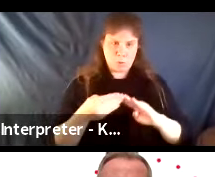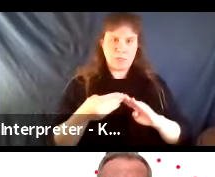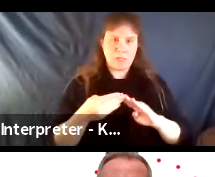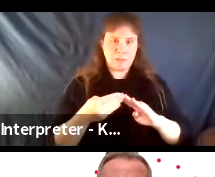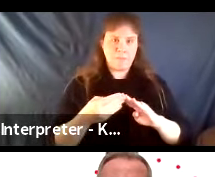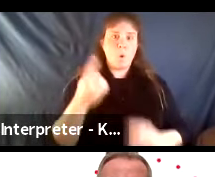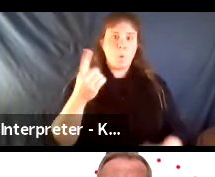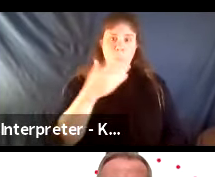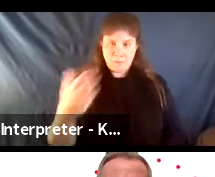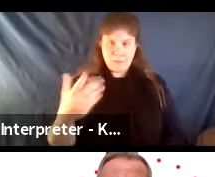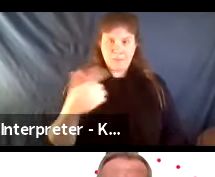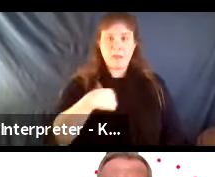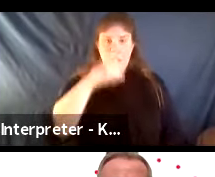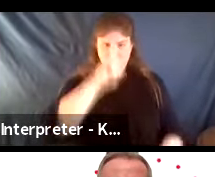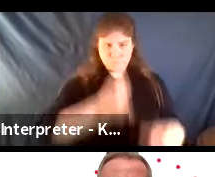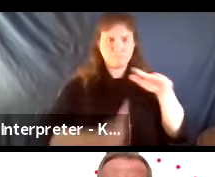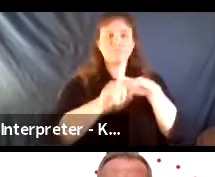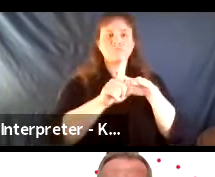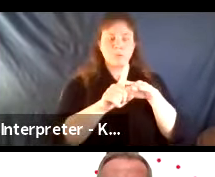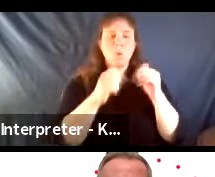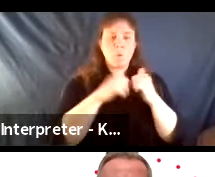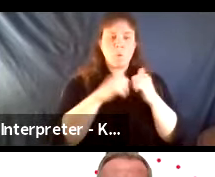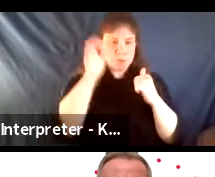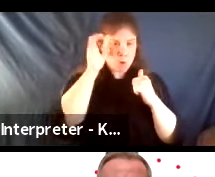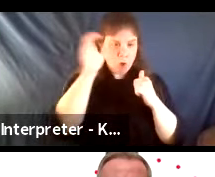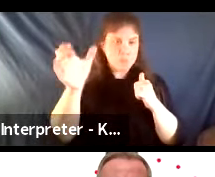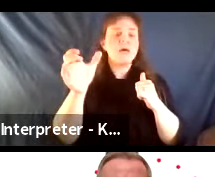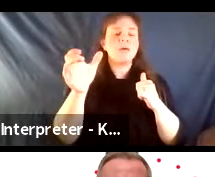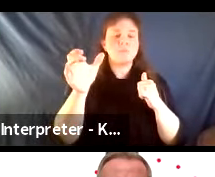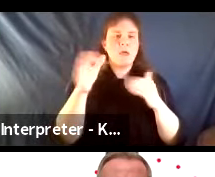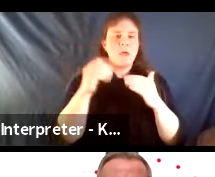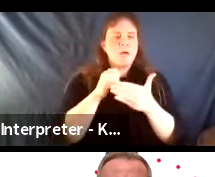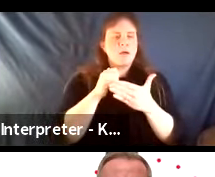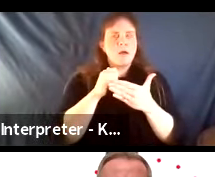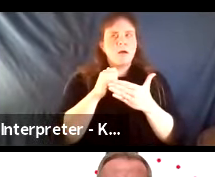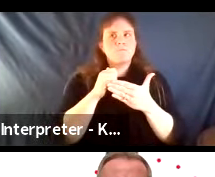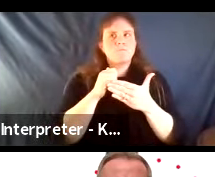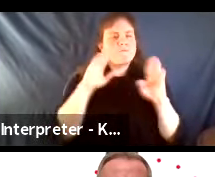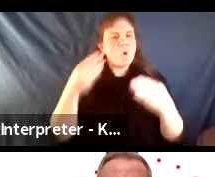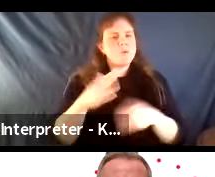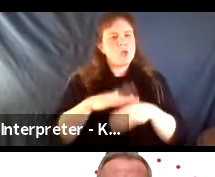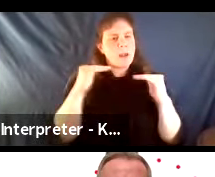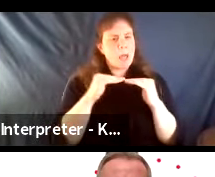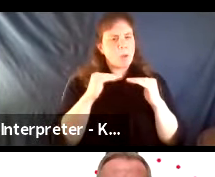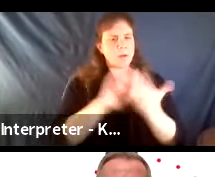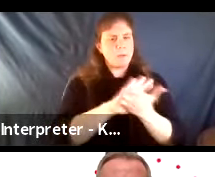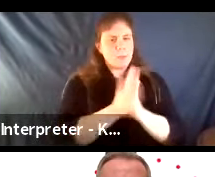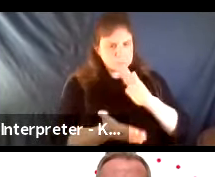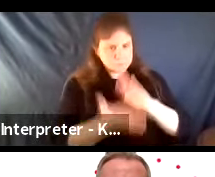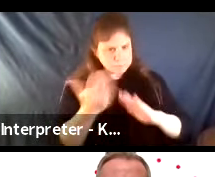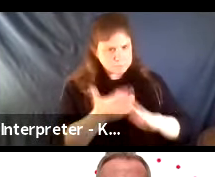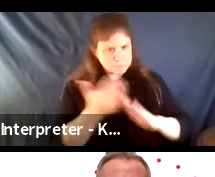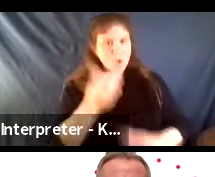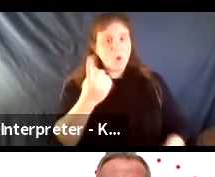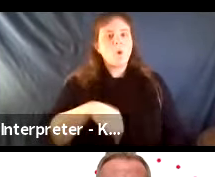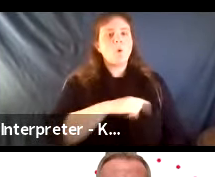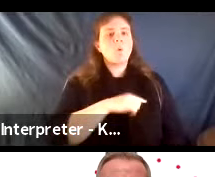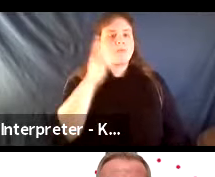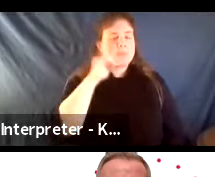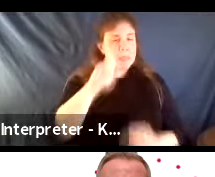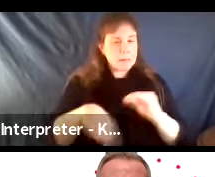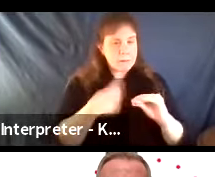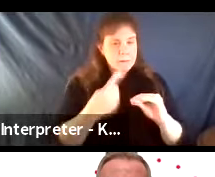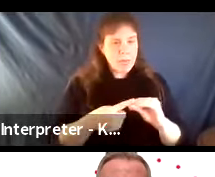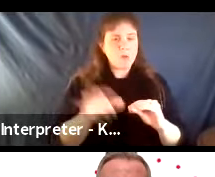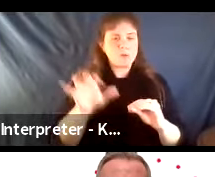mind around this concept of operationalizing equity, if we think about the Bar-High framework around health and equities, I